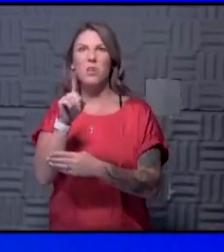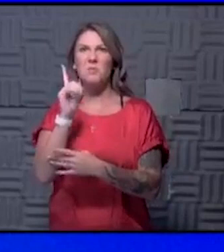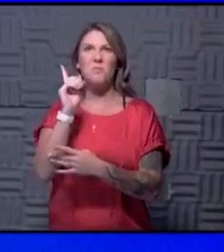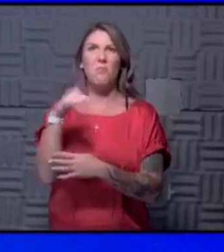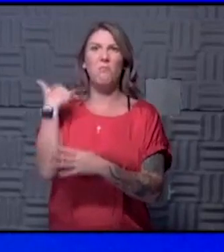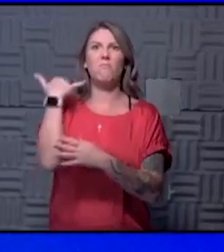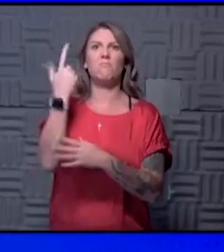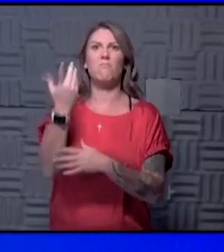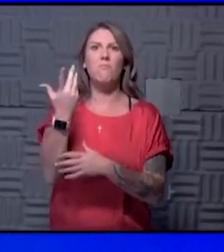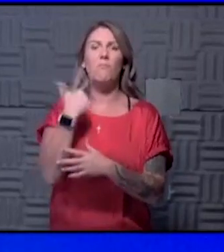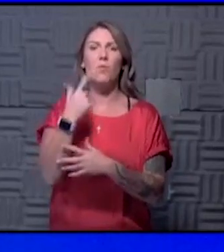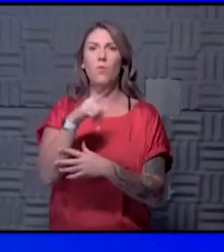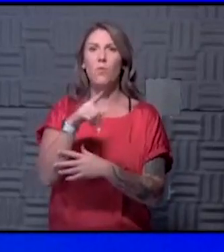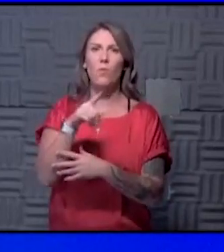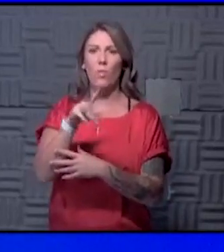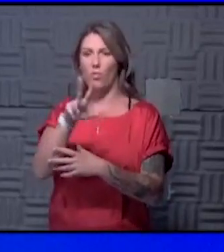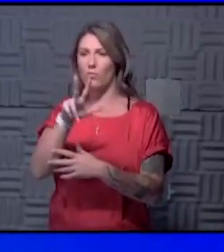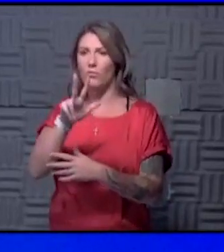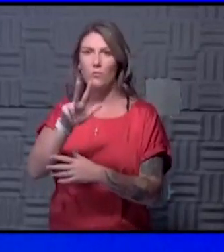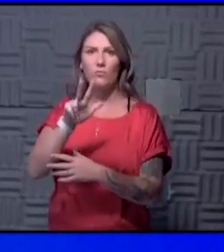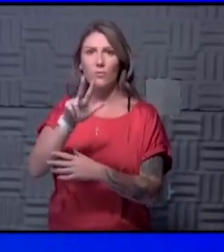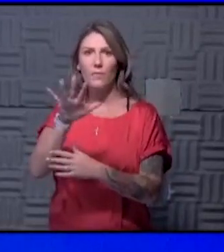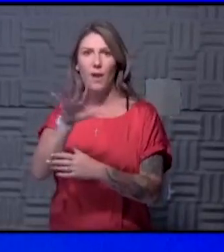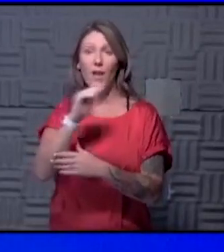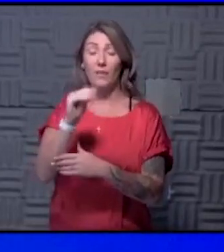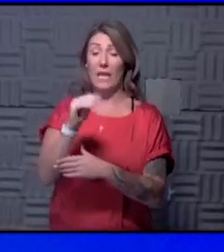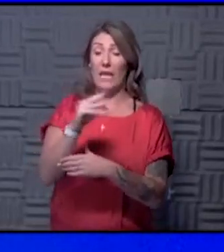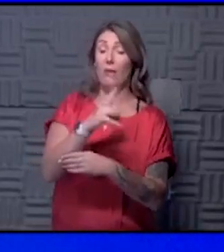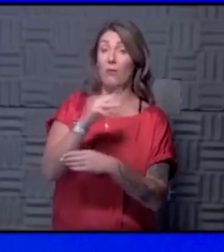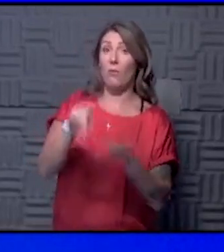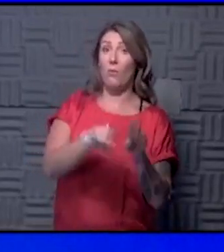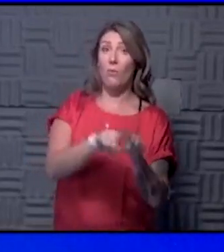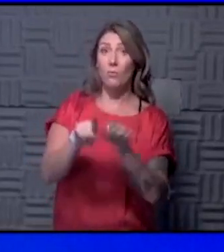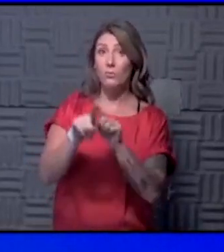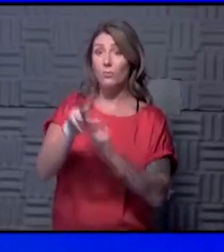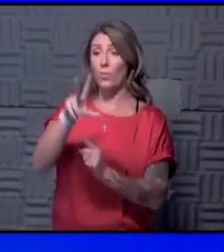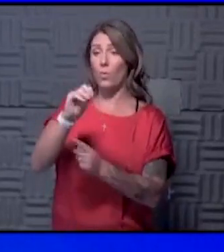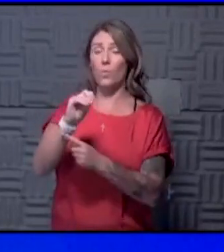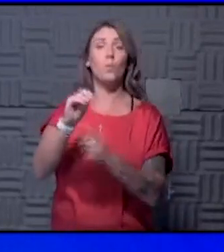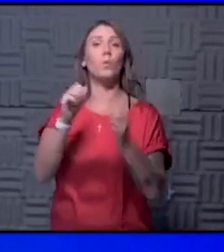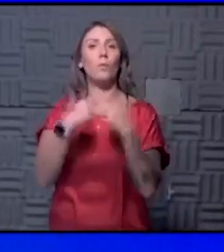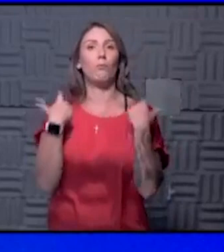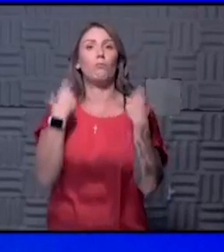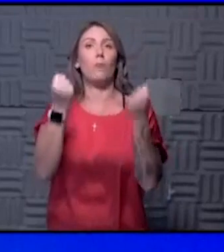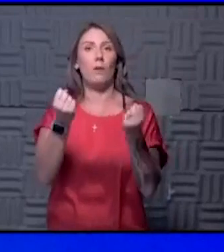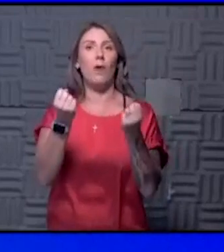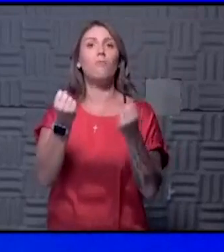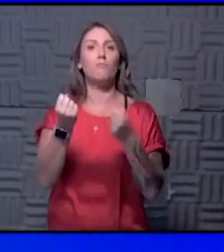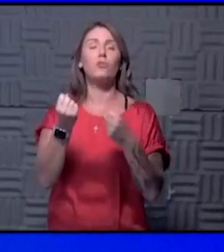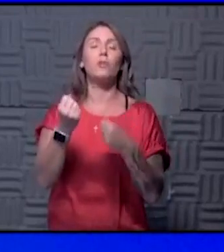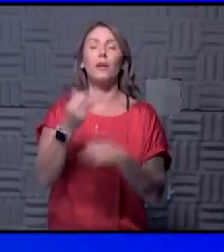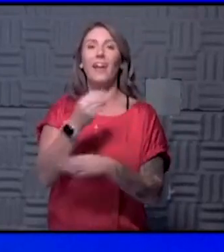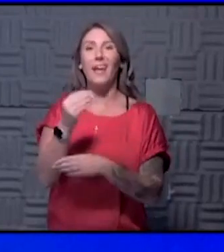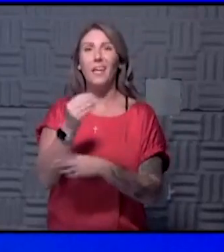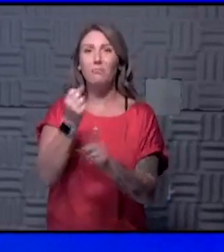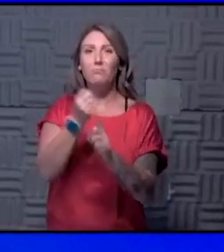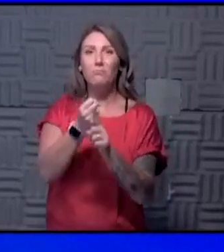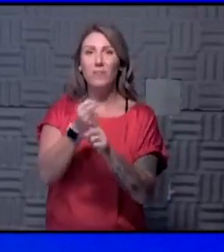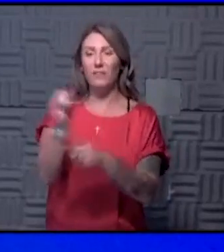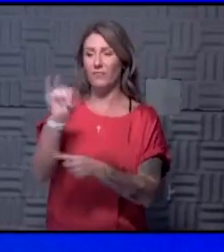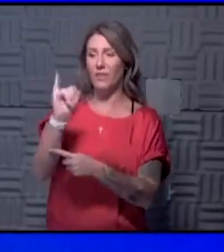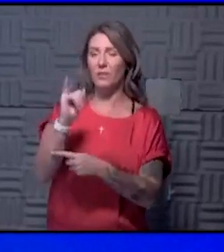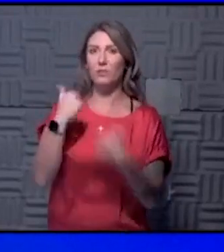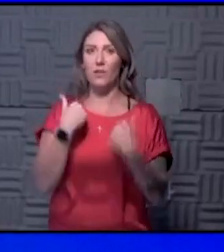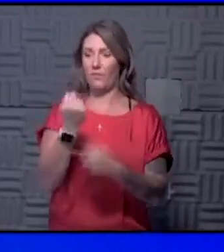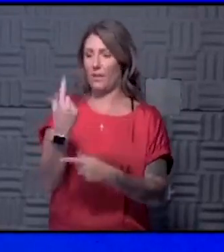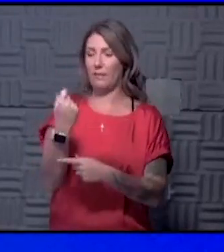for the acute infections, and we do have 30 who are in that recovery period as well. As far as those acute infections, we do have